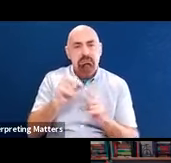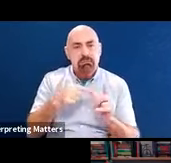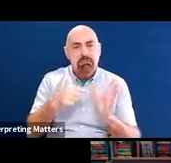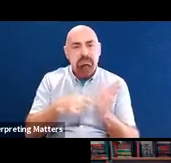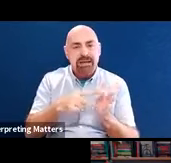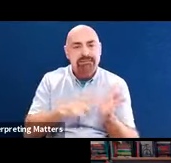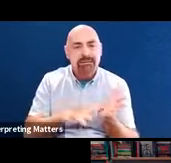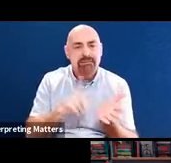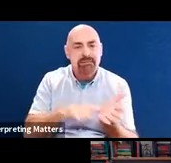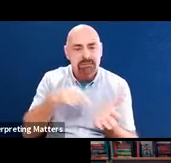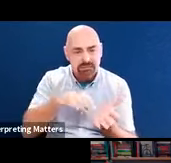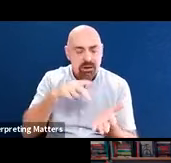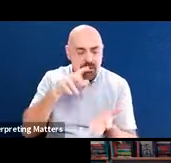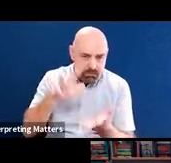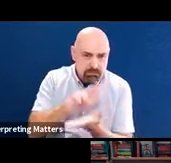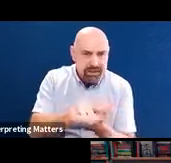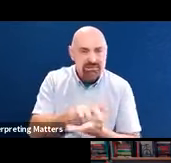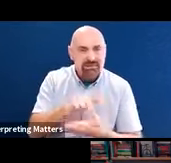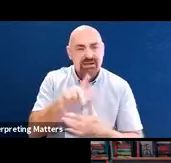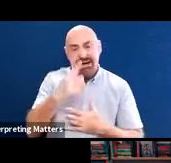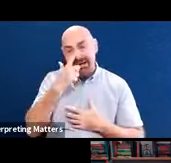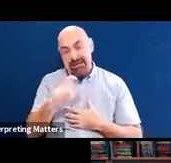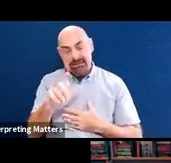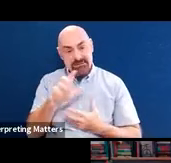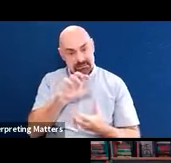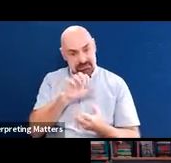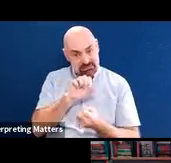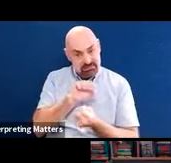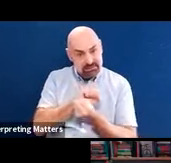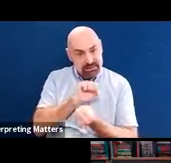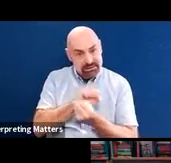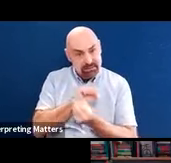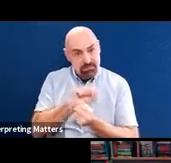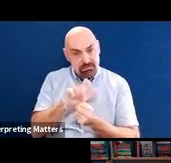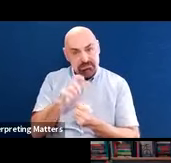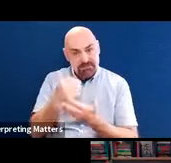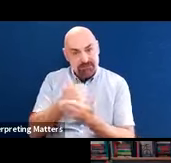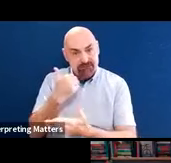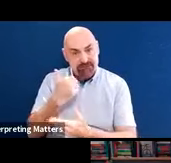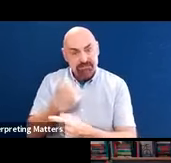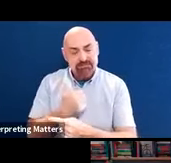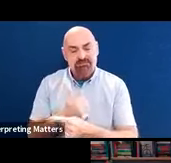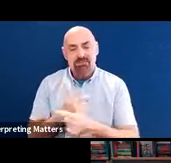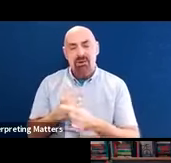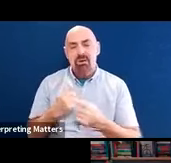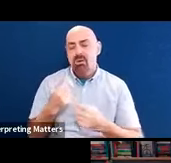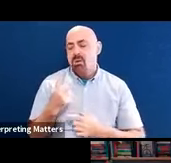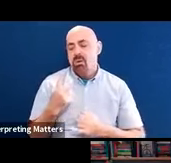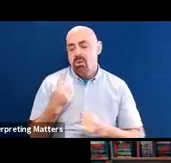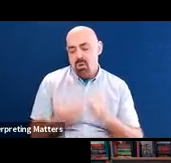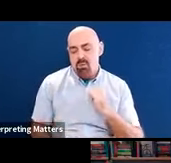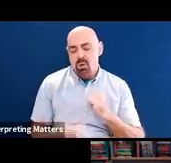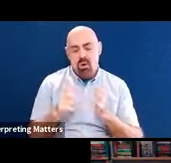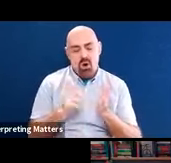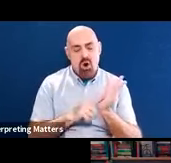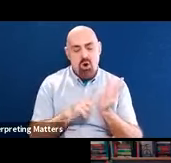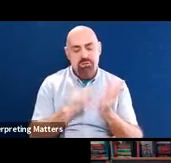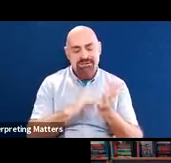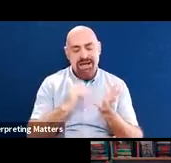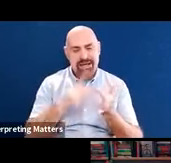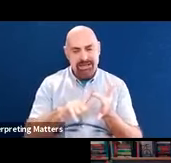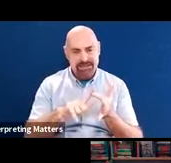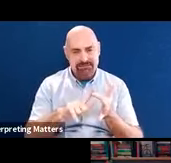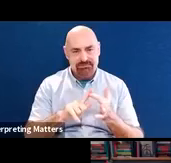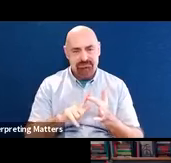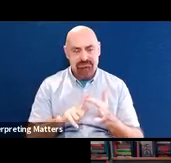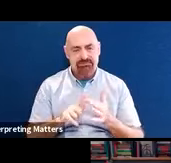I think you can read that question yourself there. And one last one from Jose Luis Viveros.